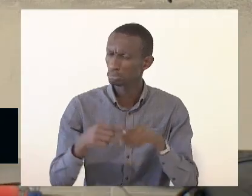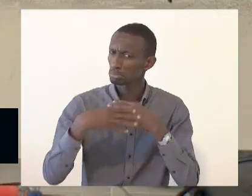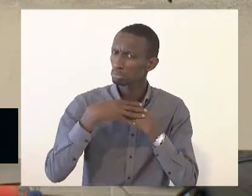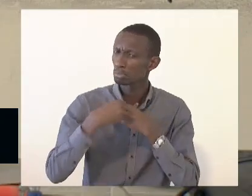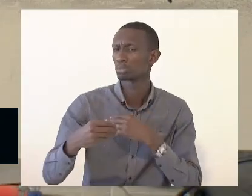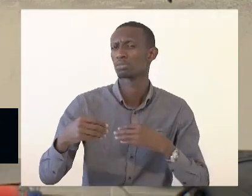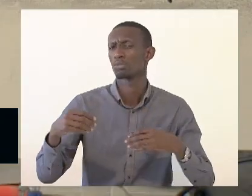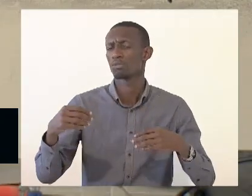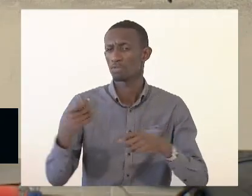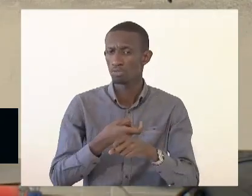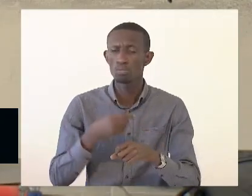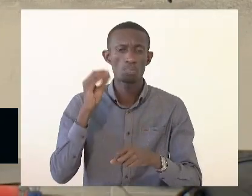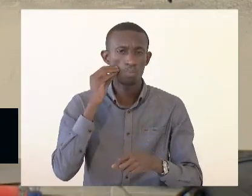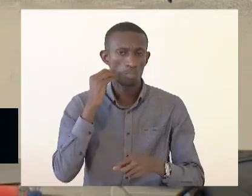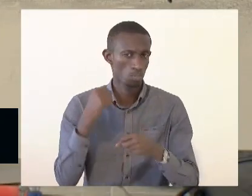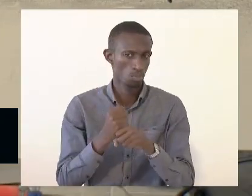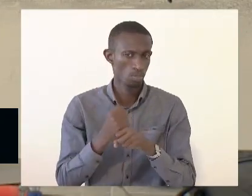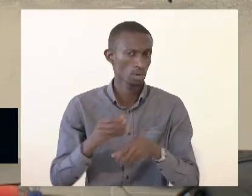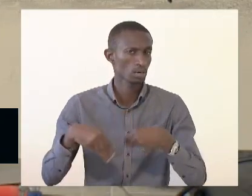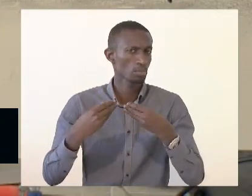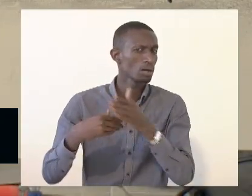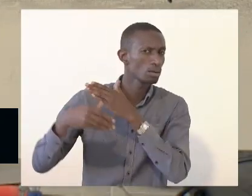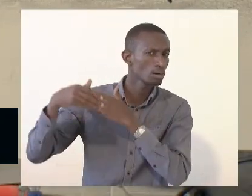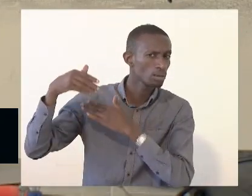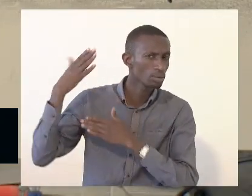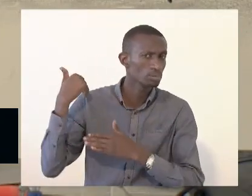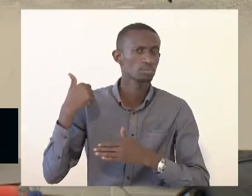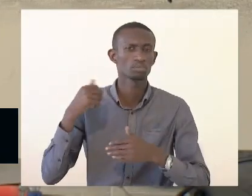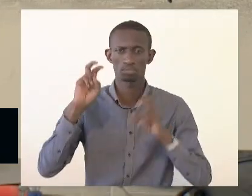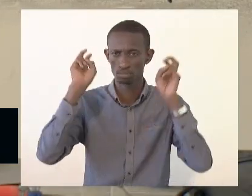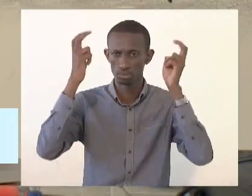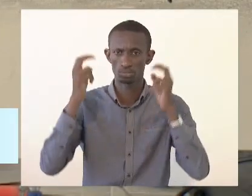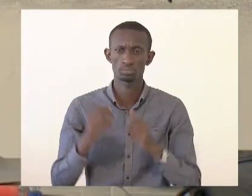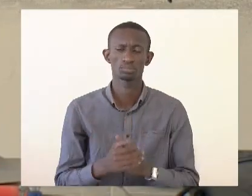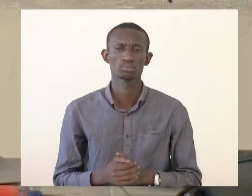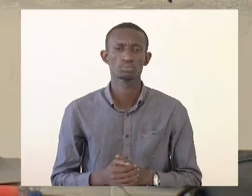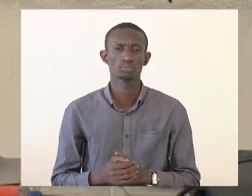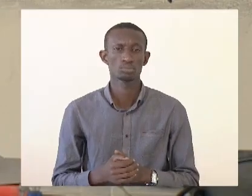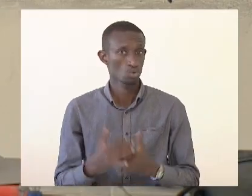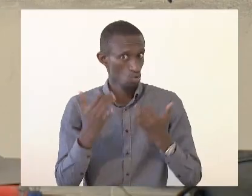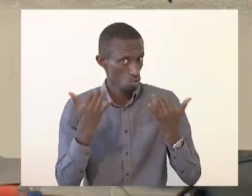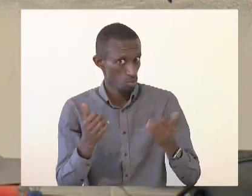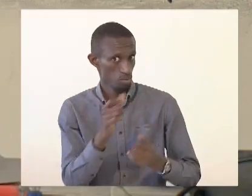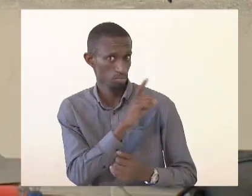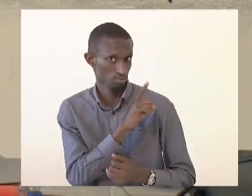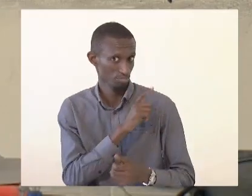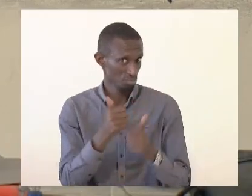gave you on the previous lesson. So I thought that this is a good chance of